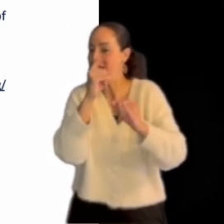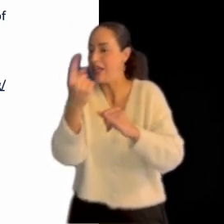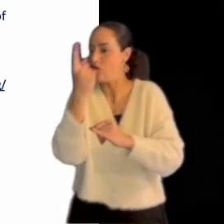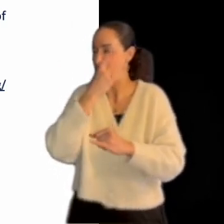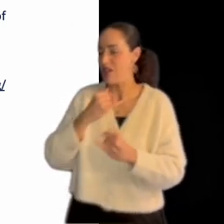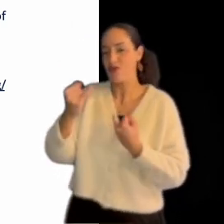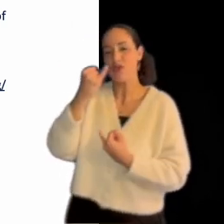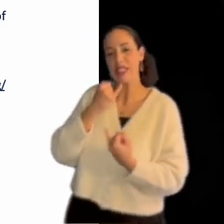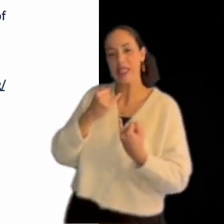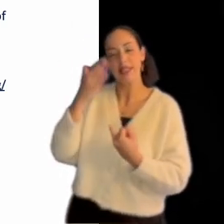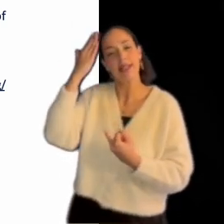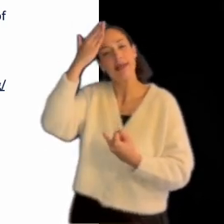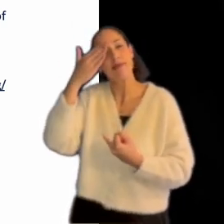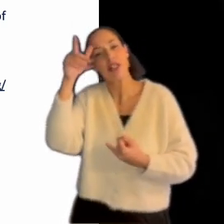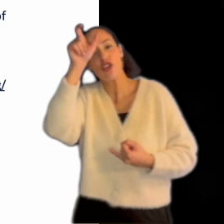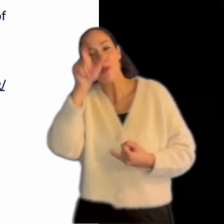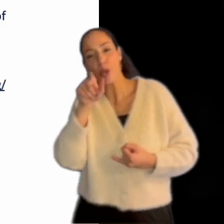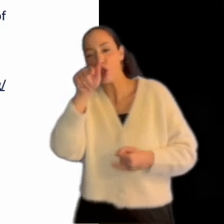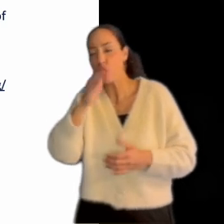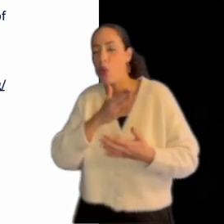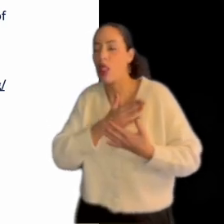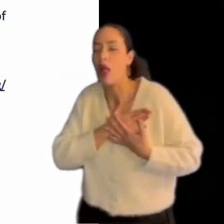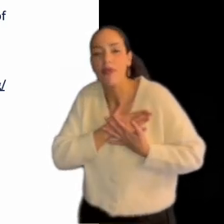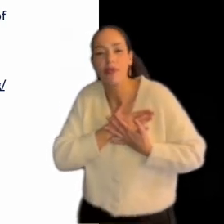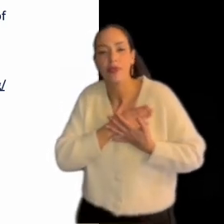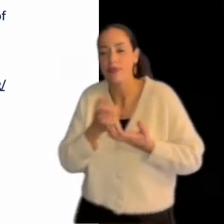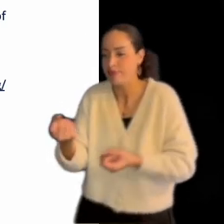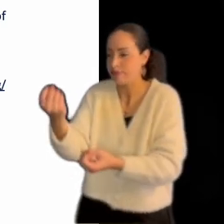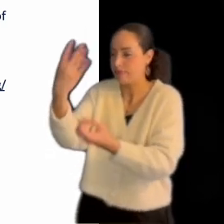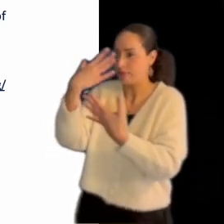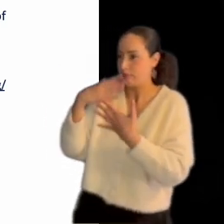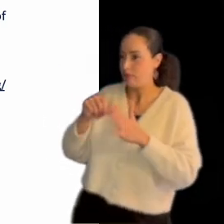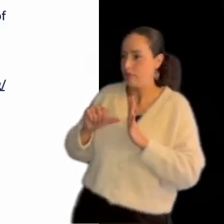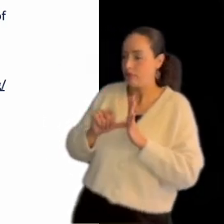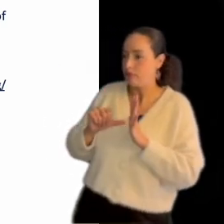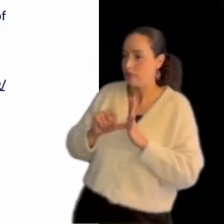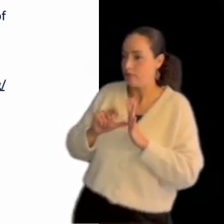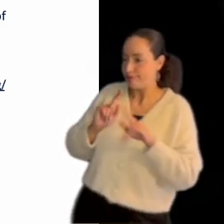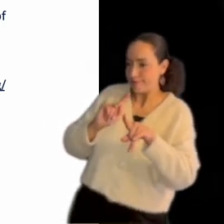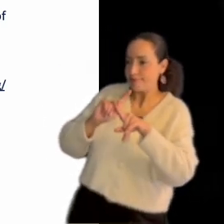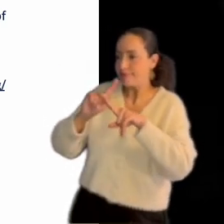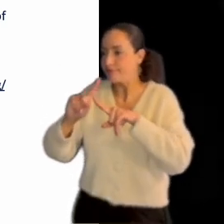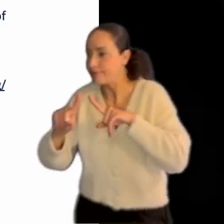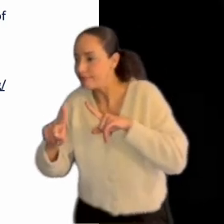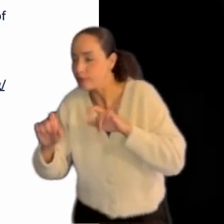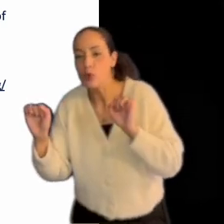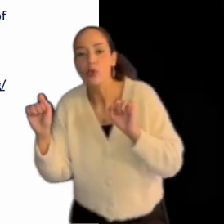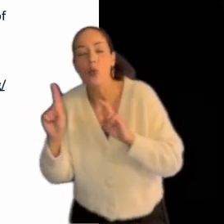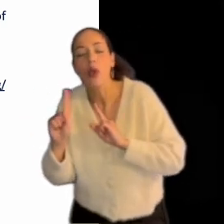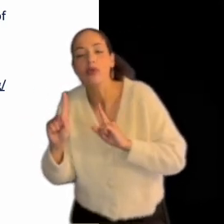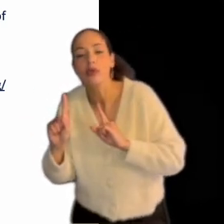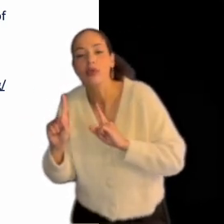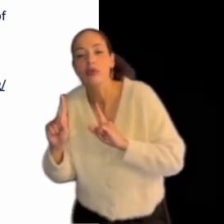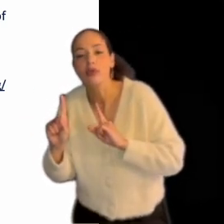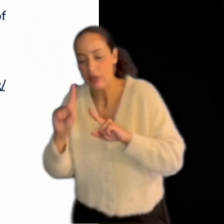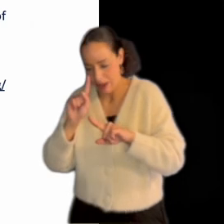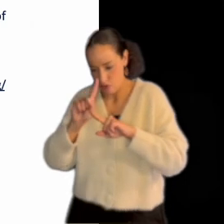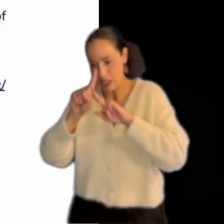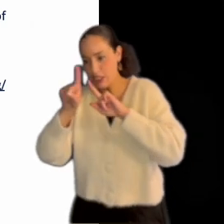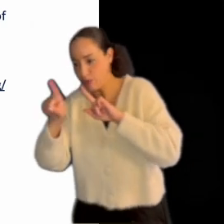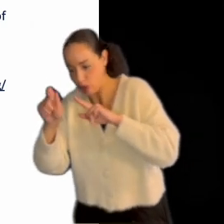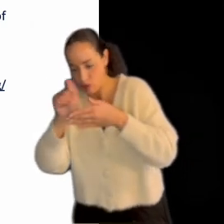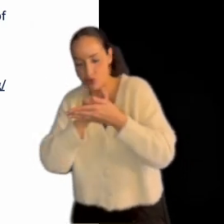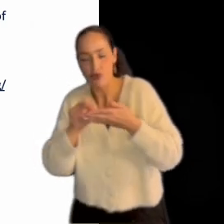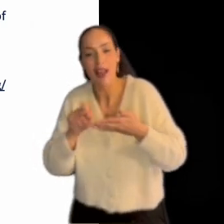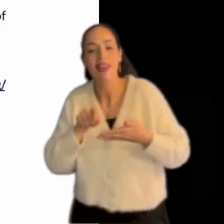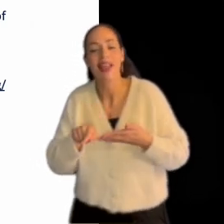would you say to them? And write down this instead. Sometimes the only starting point is to pay attention to the kindness that we would extend to others, to